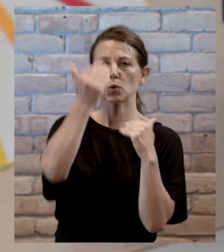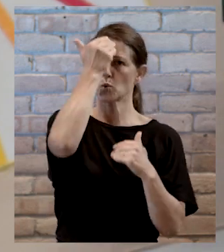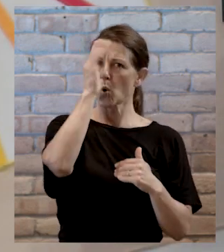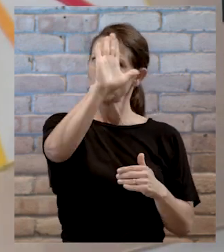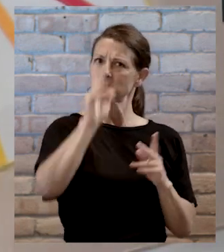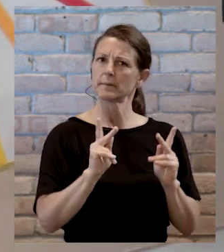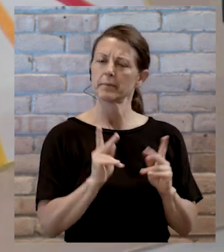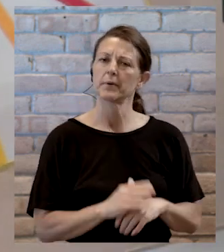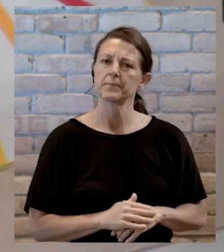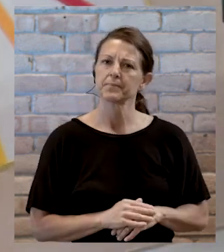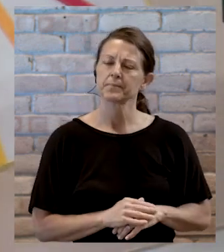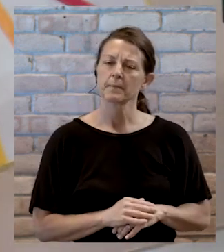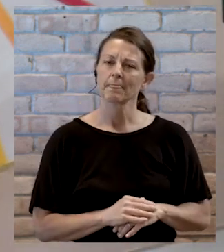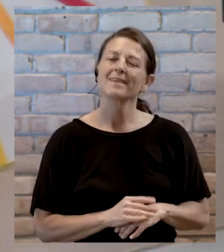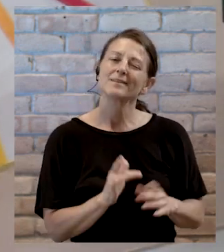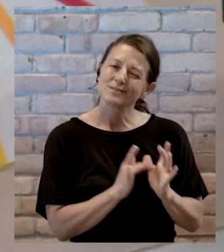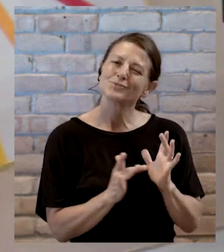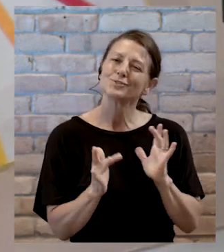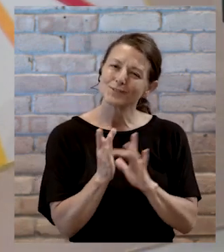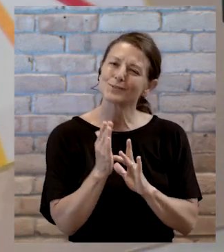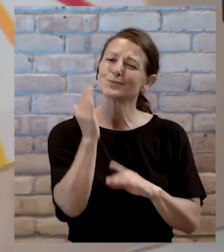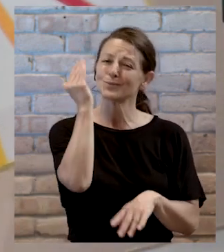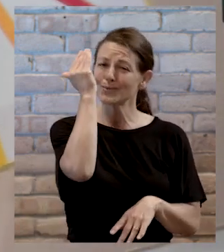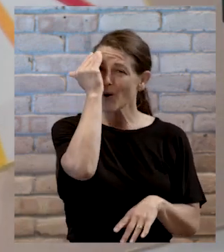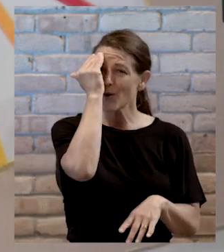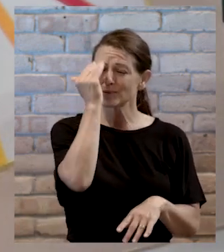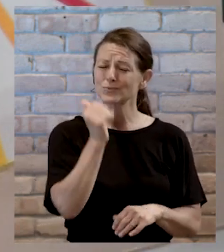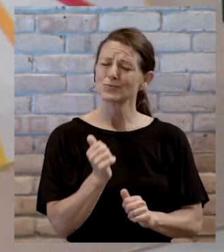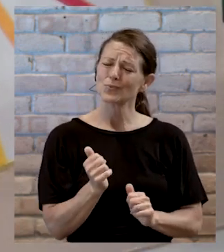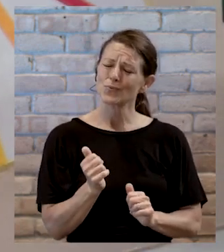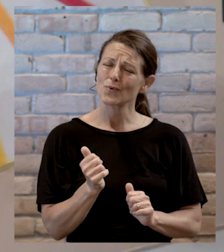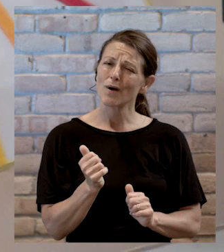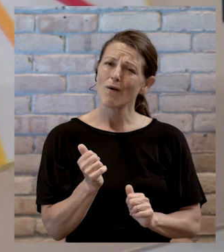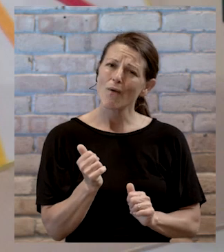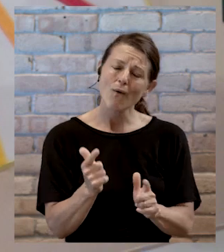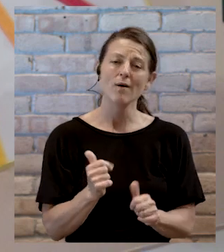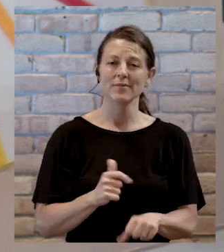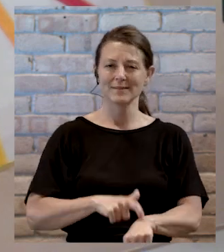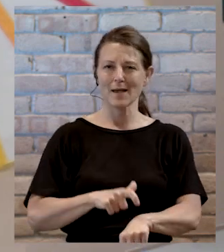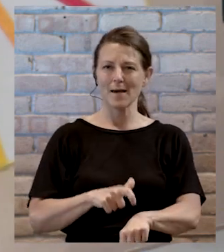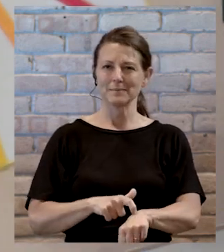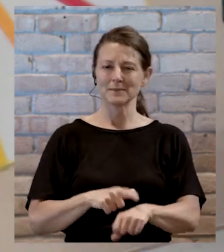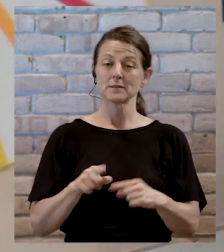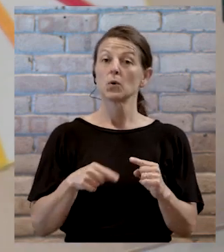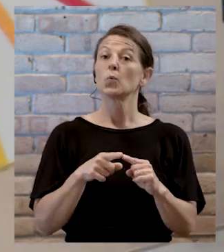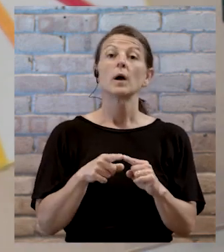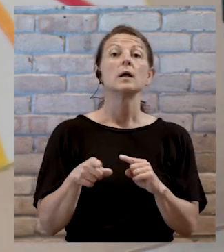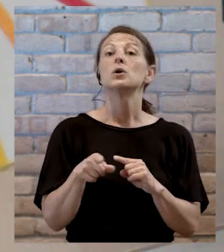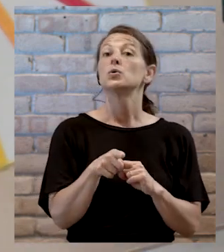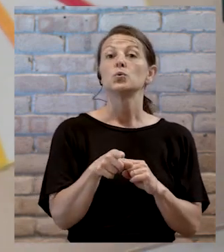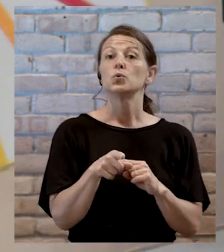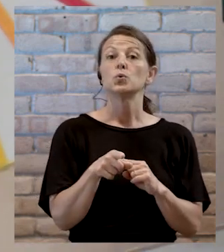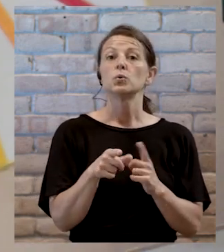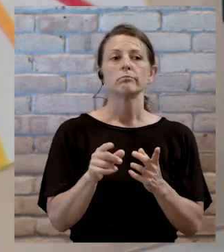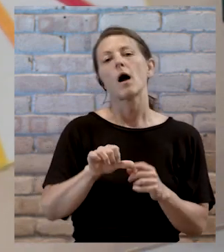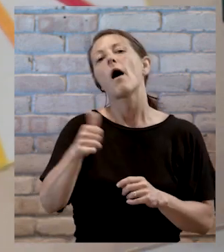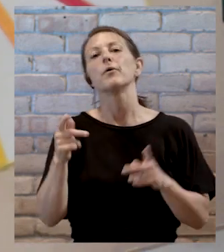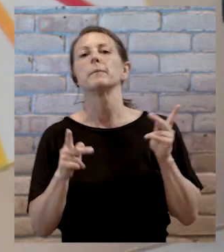And so Jesus knows all the times that you have received